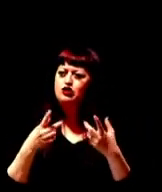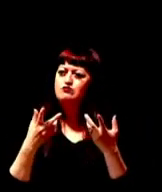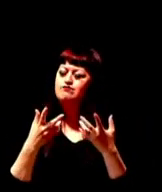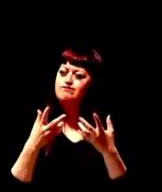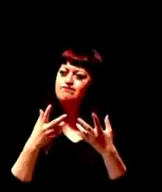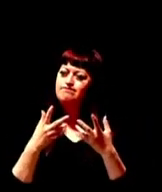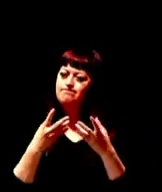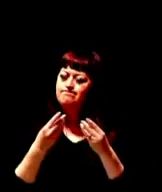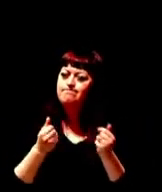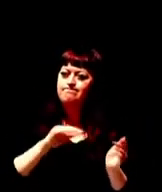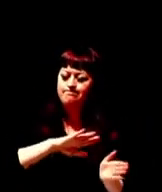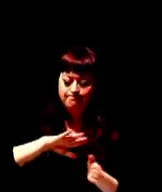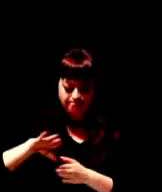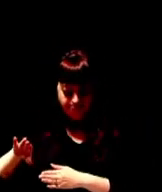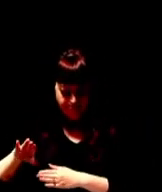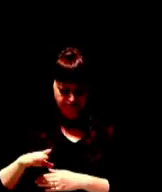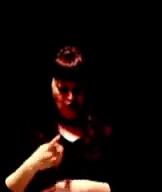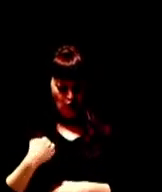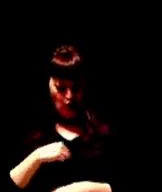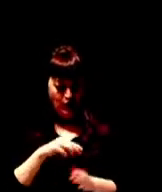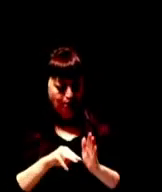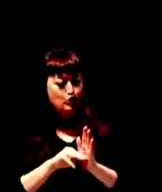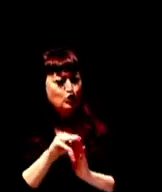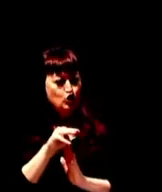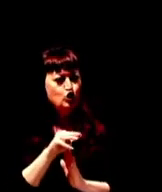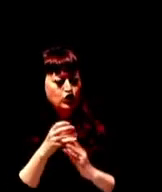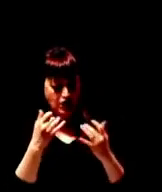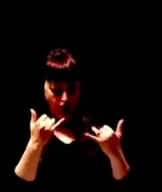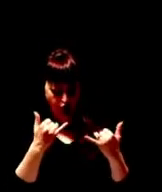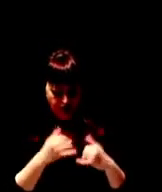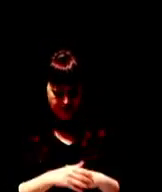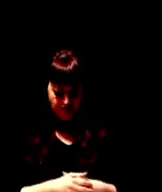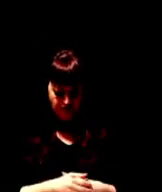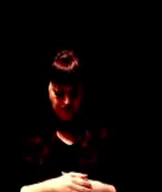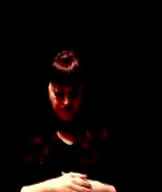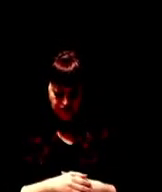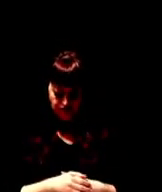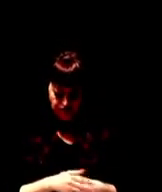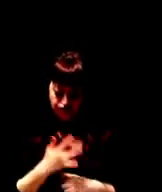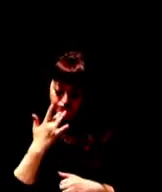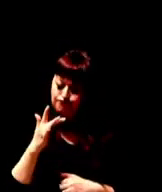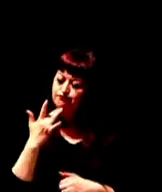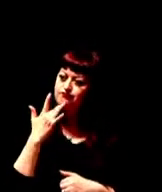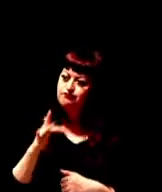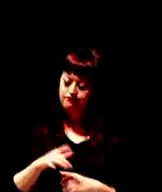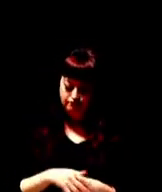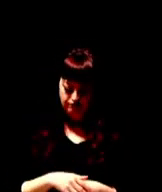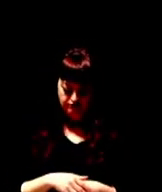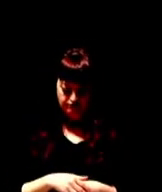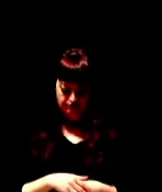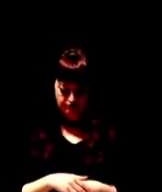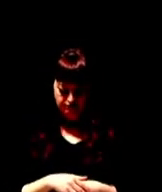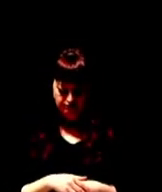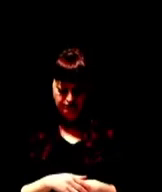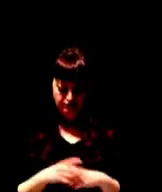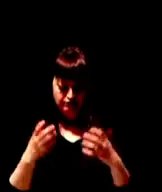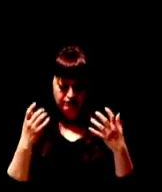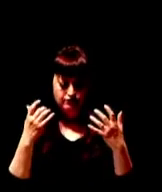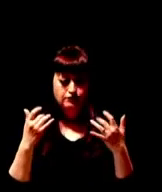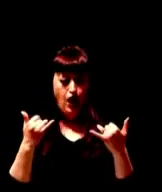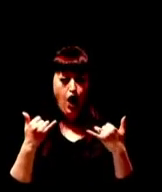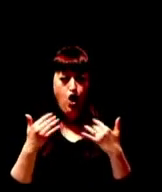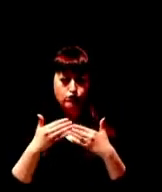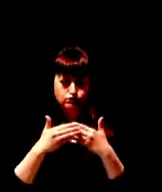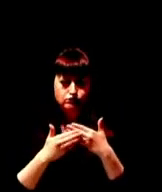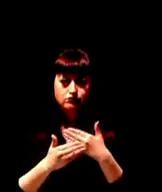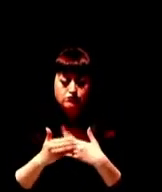in life. We have matured earlier, which is a gift. Now, as we move into the next stages of our